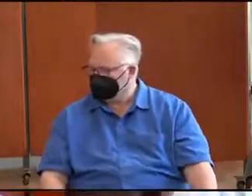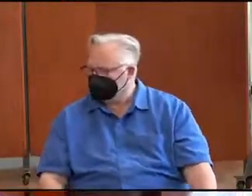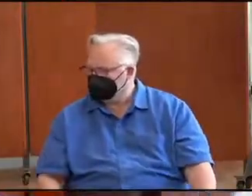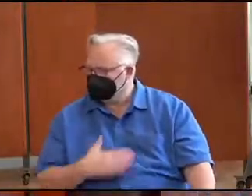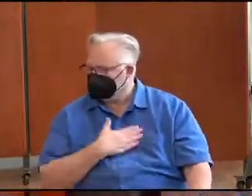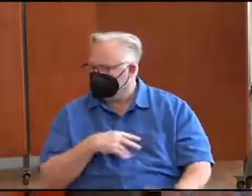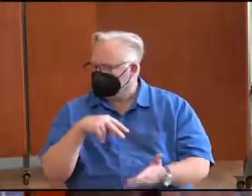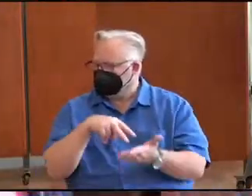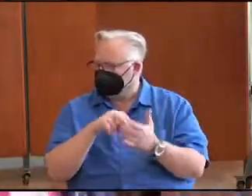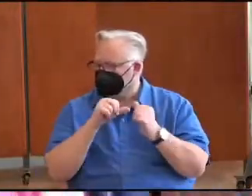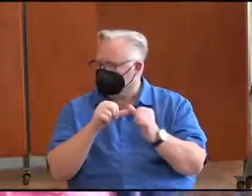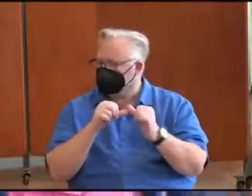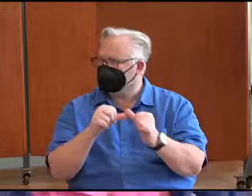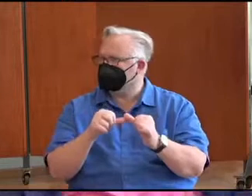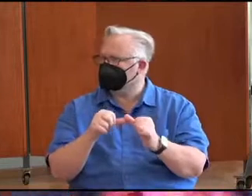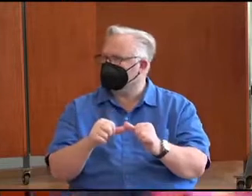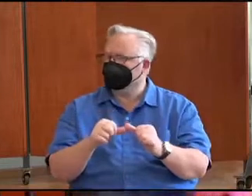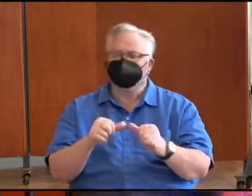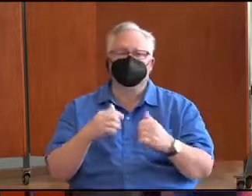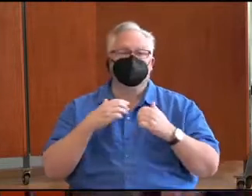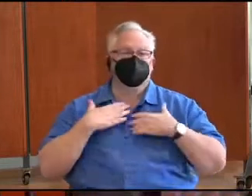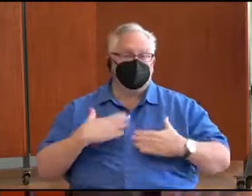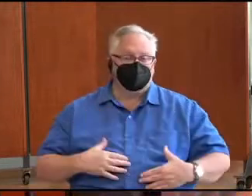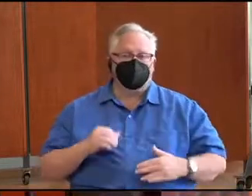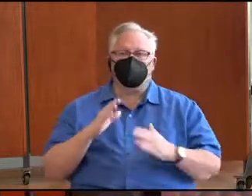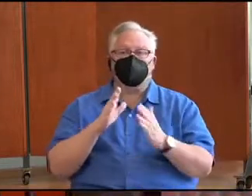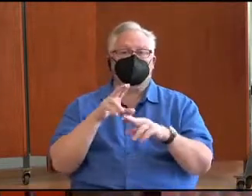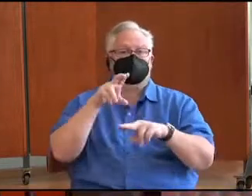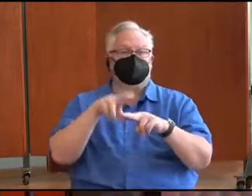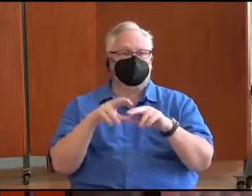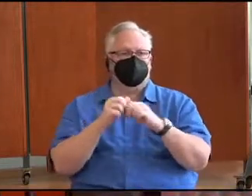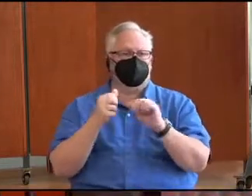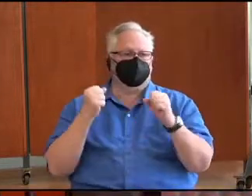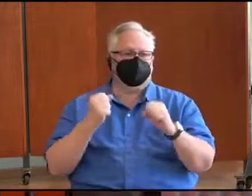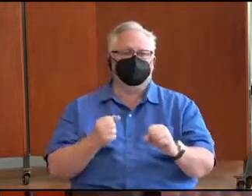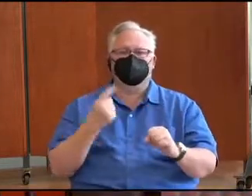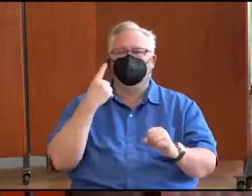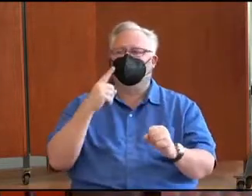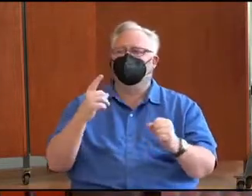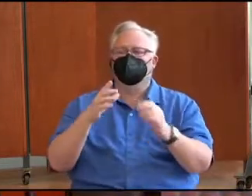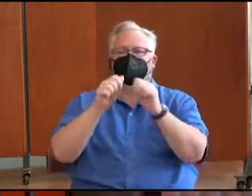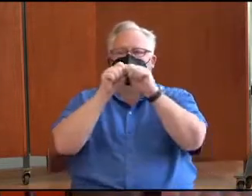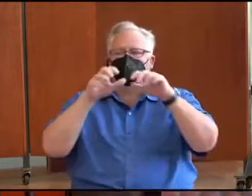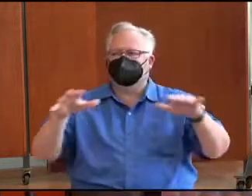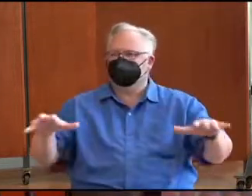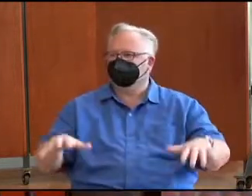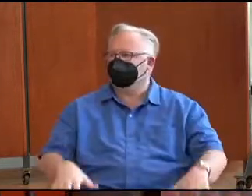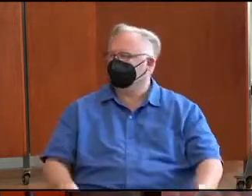Please remain standing in body or in spirit for our benediction.